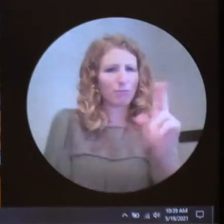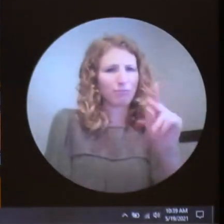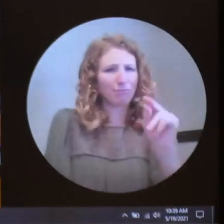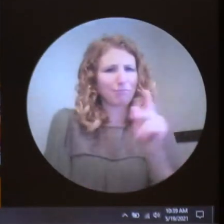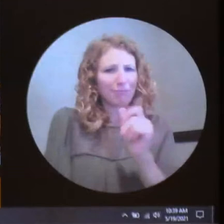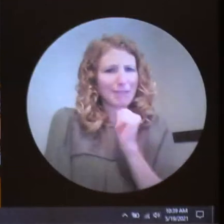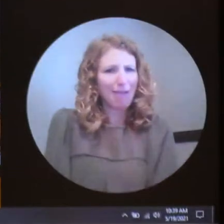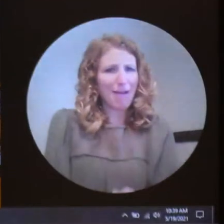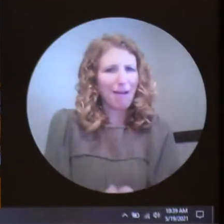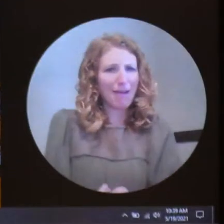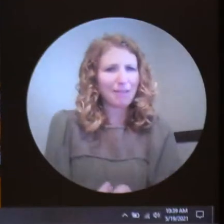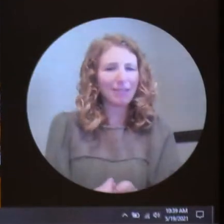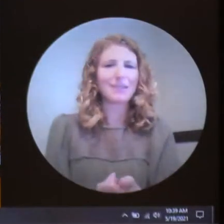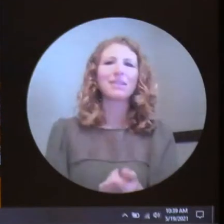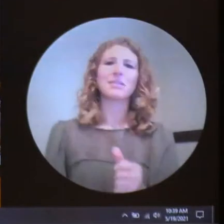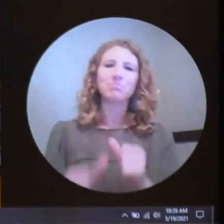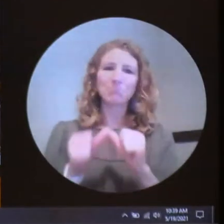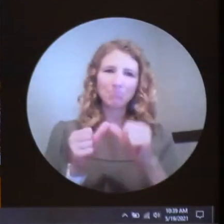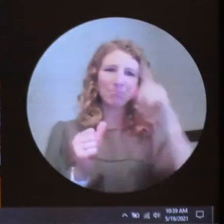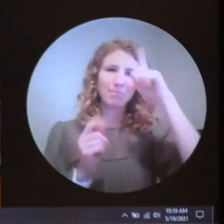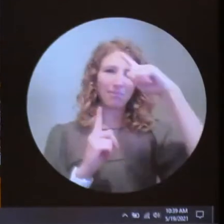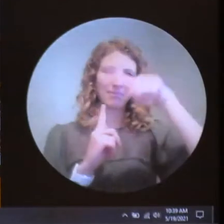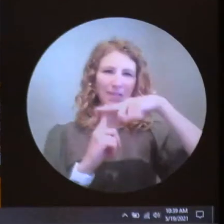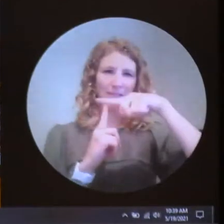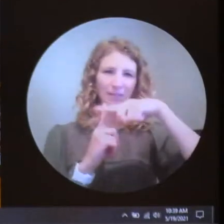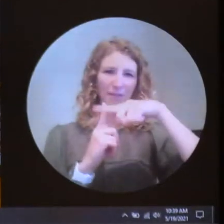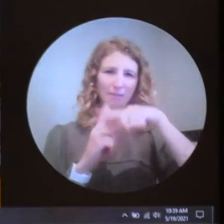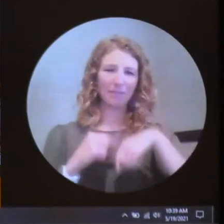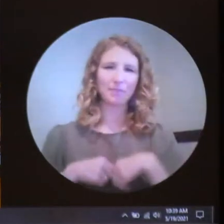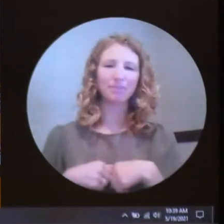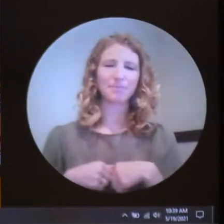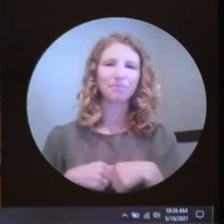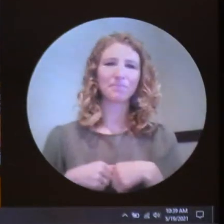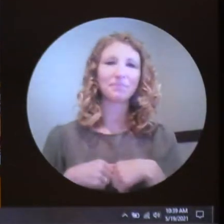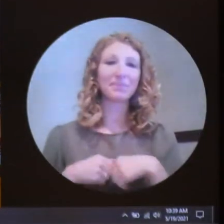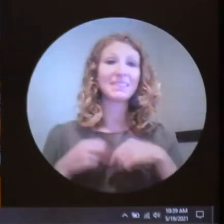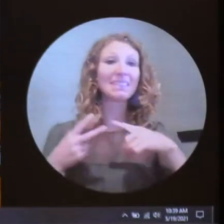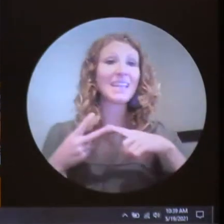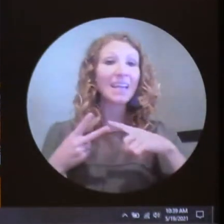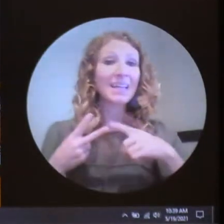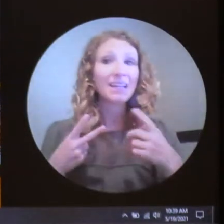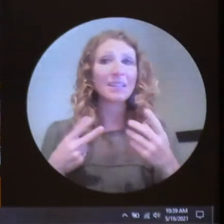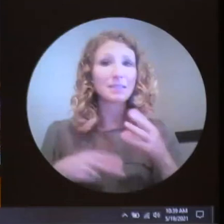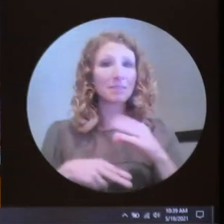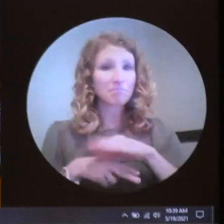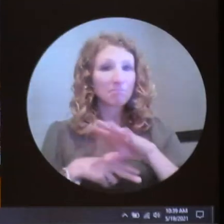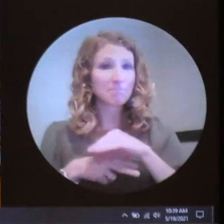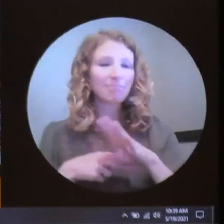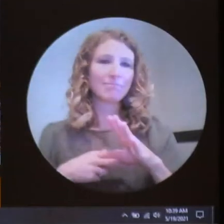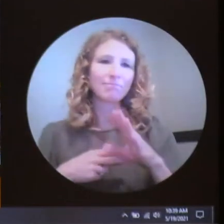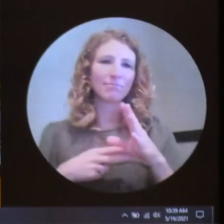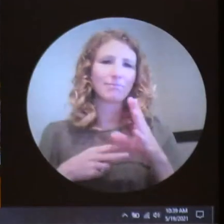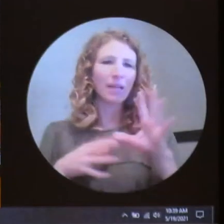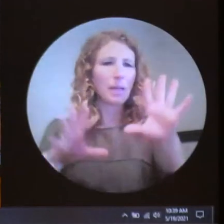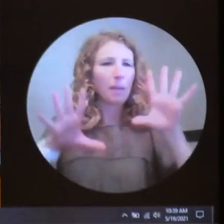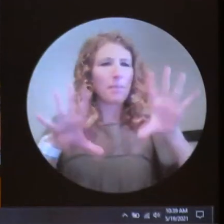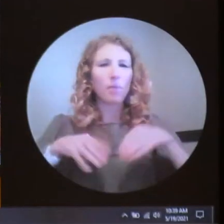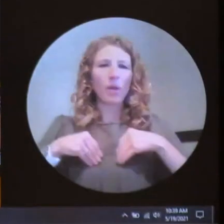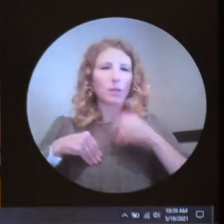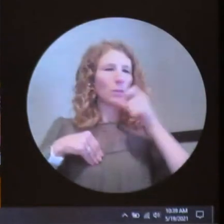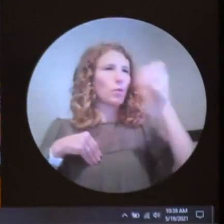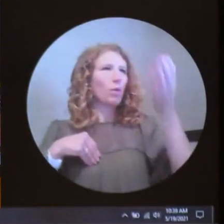affirmation. Secondly, embrace who you are. Although it may seem that I'm contradicting myself, I'm